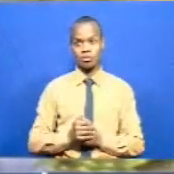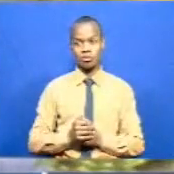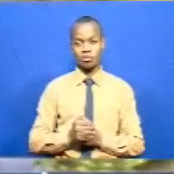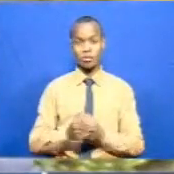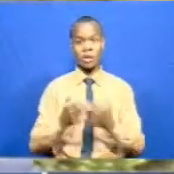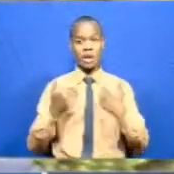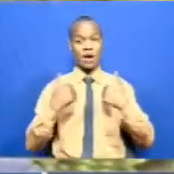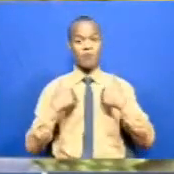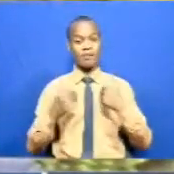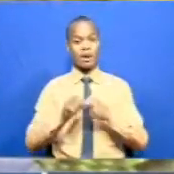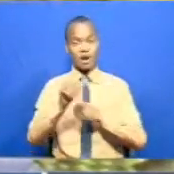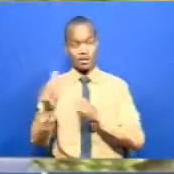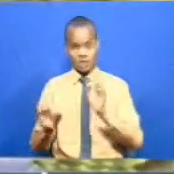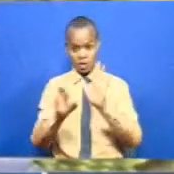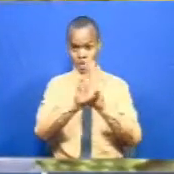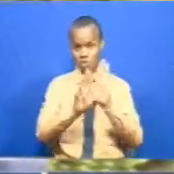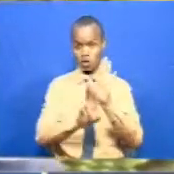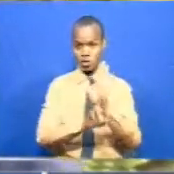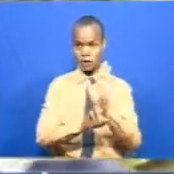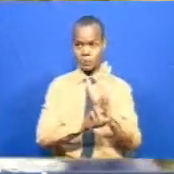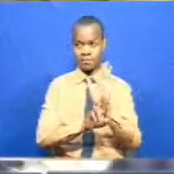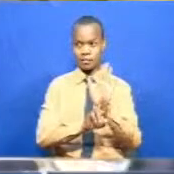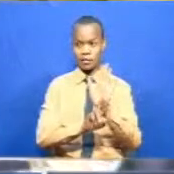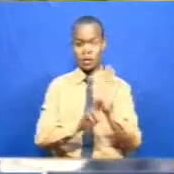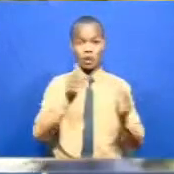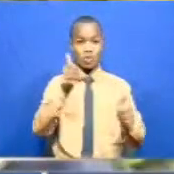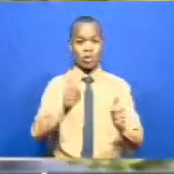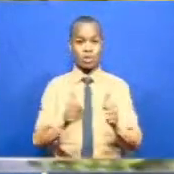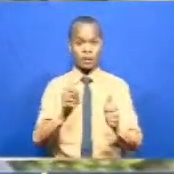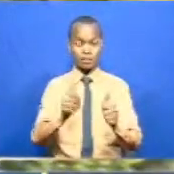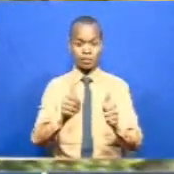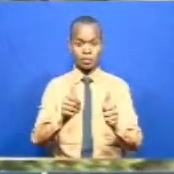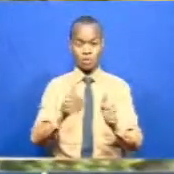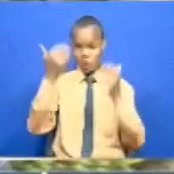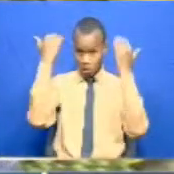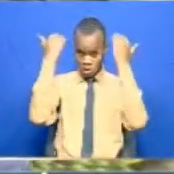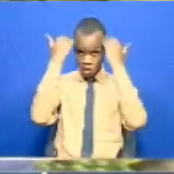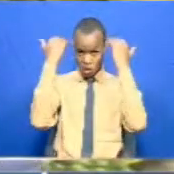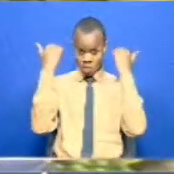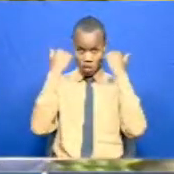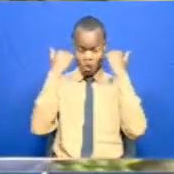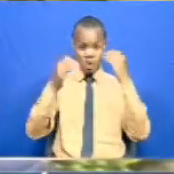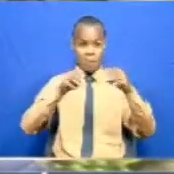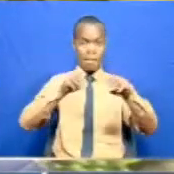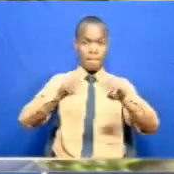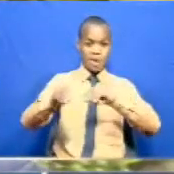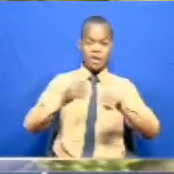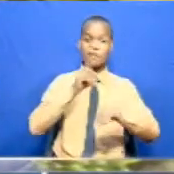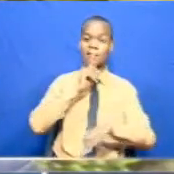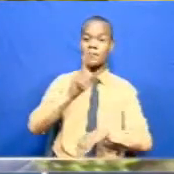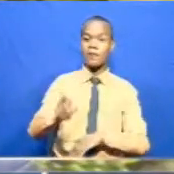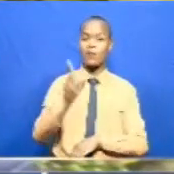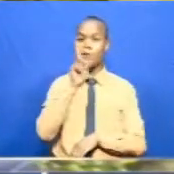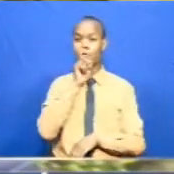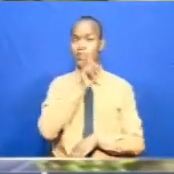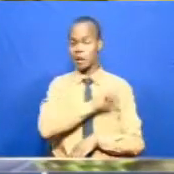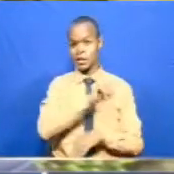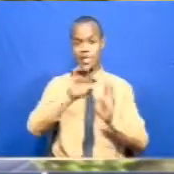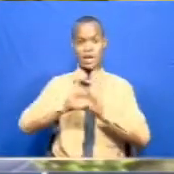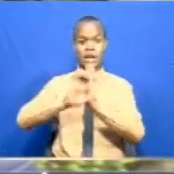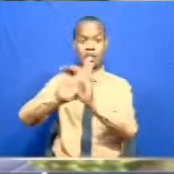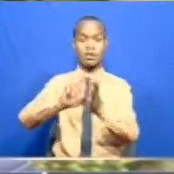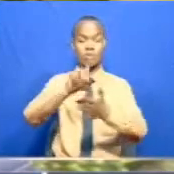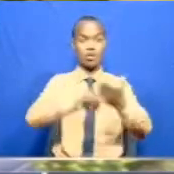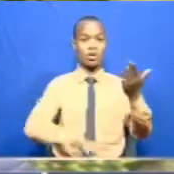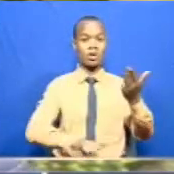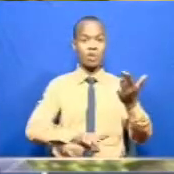other measures that the management of court has already undertaken, including minimizing the flow of